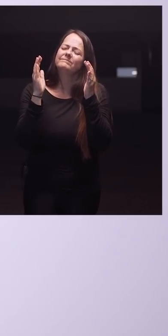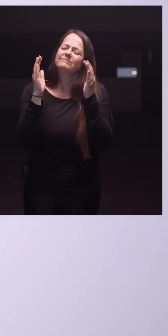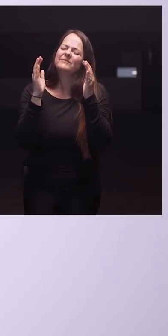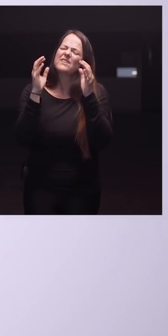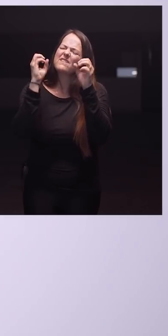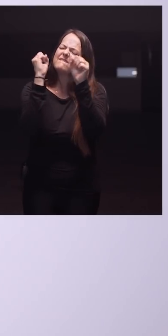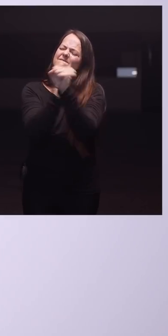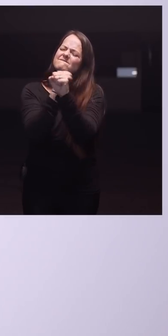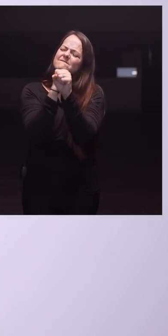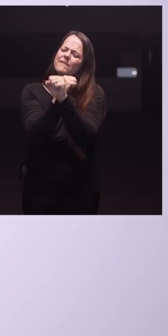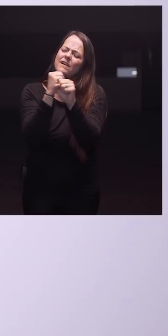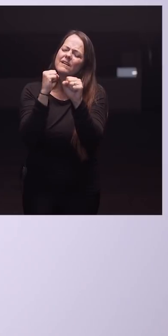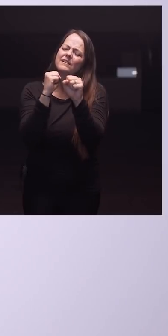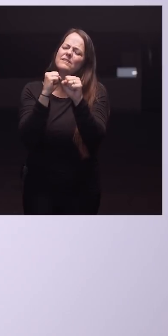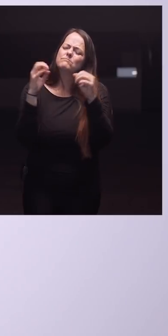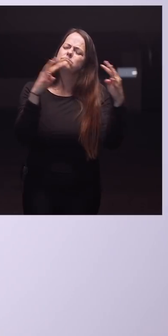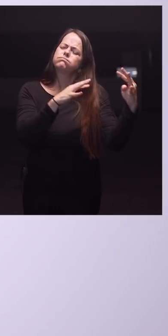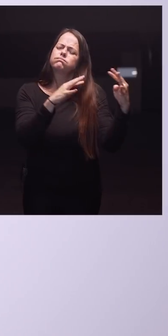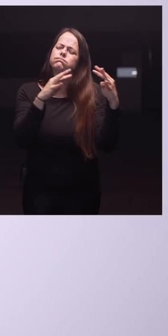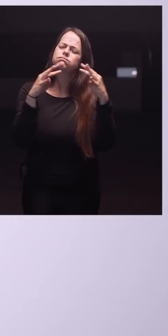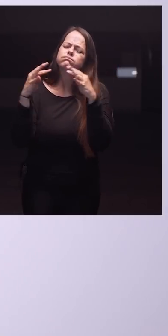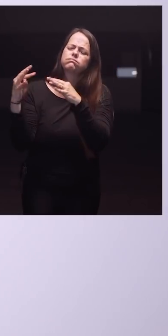Our battles.